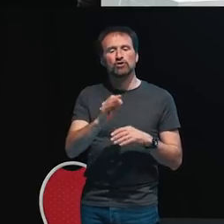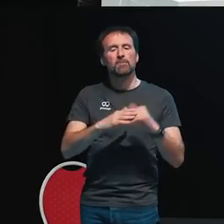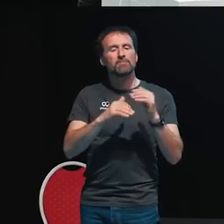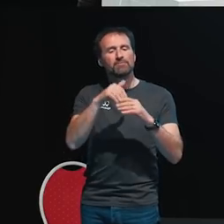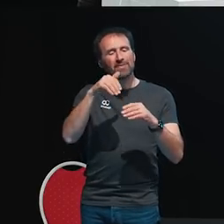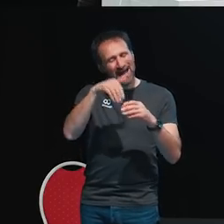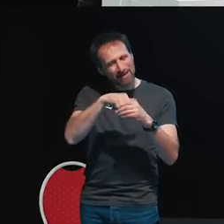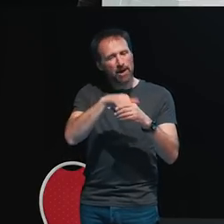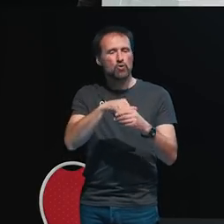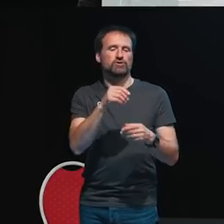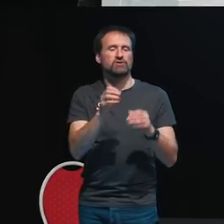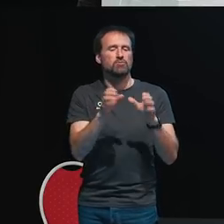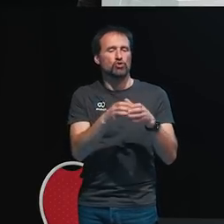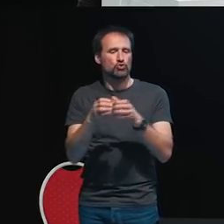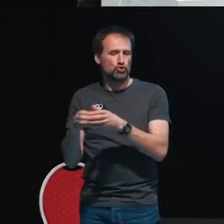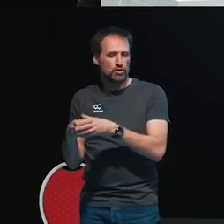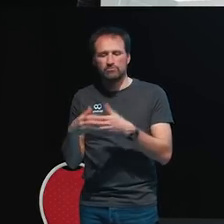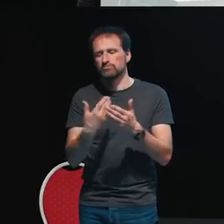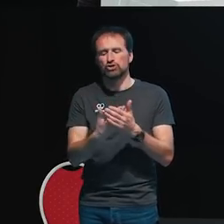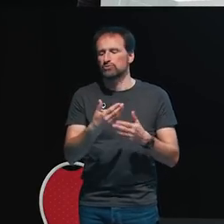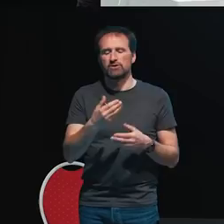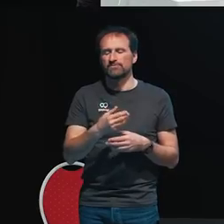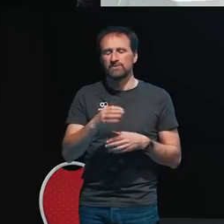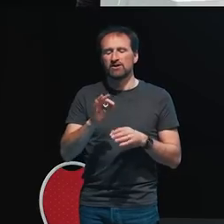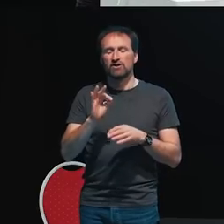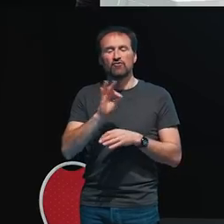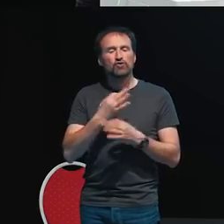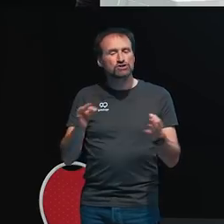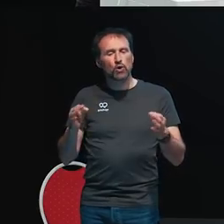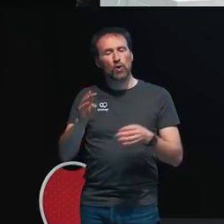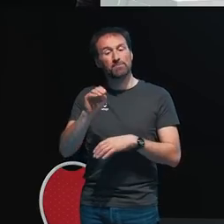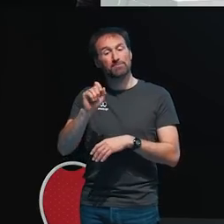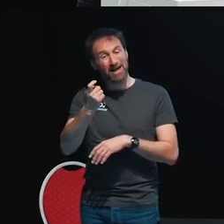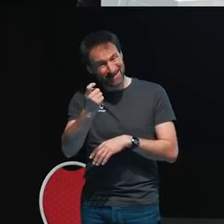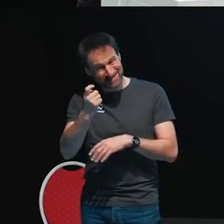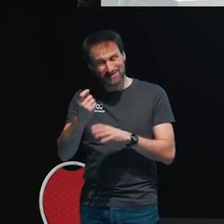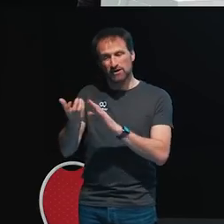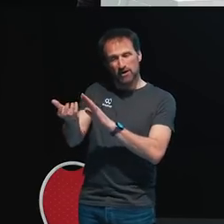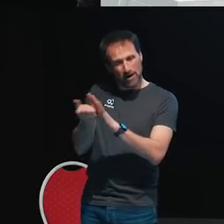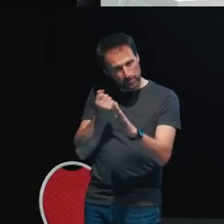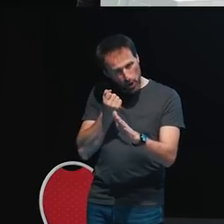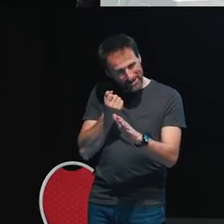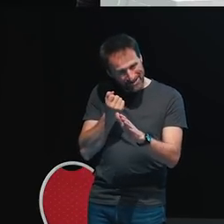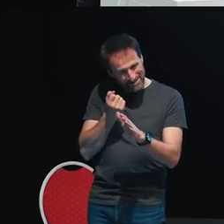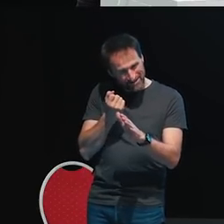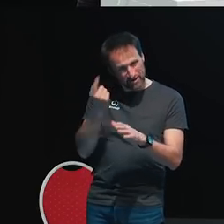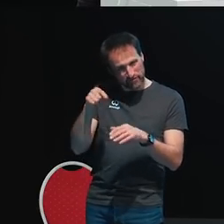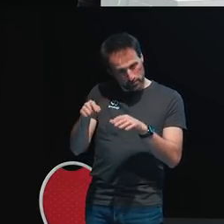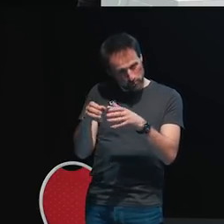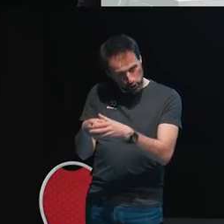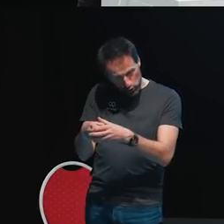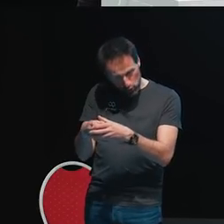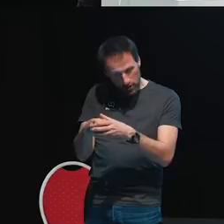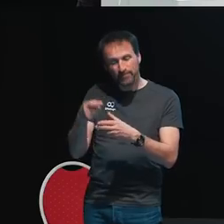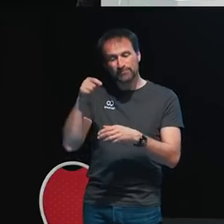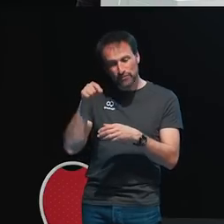and you'd import function max from this module. You would use it down here, and this is opposed to the